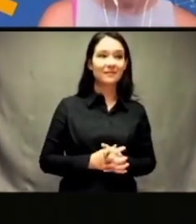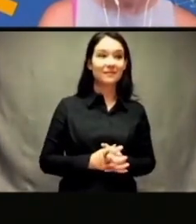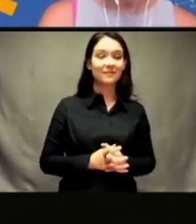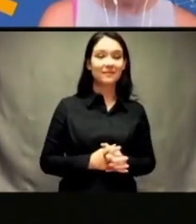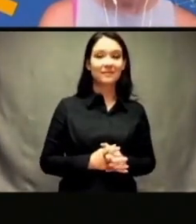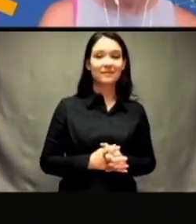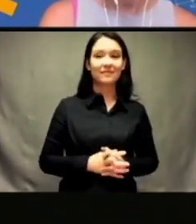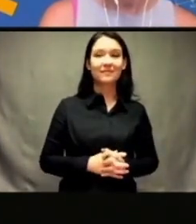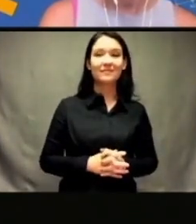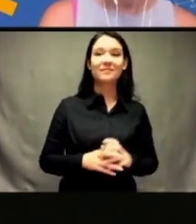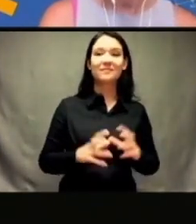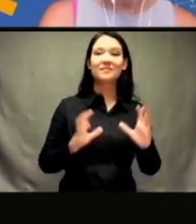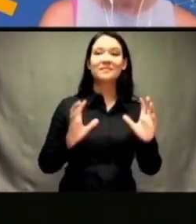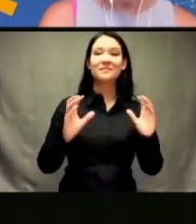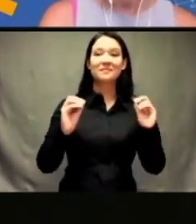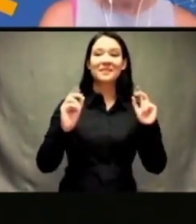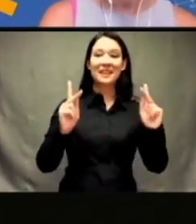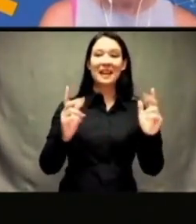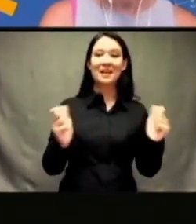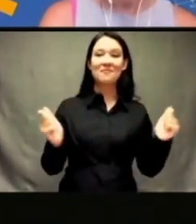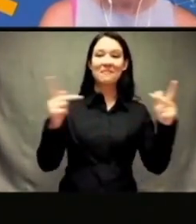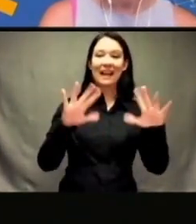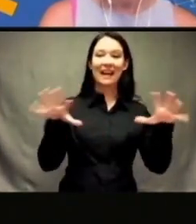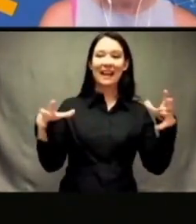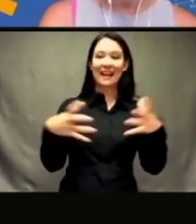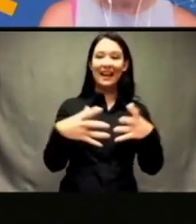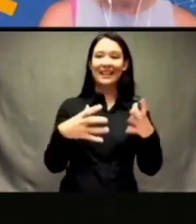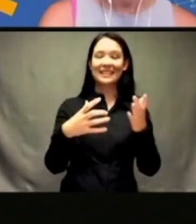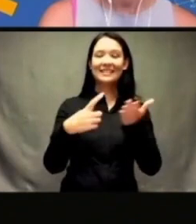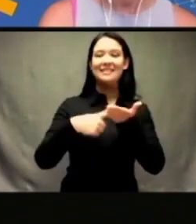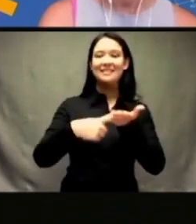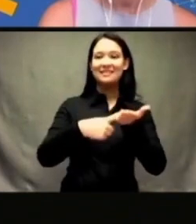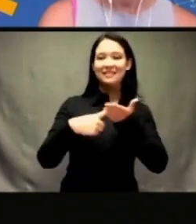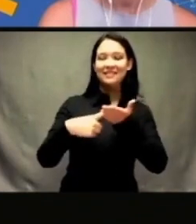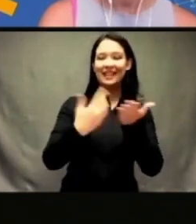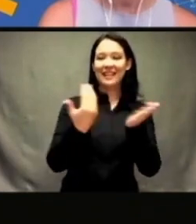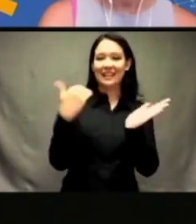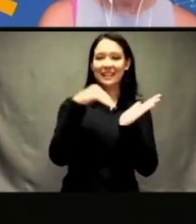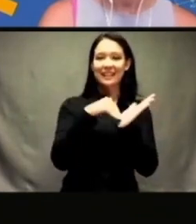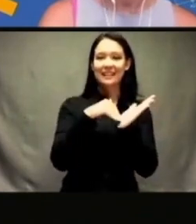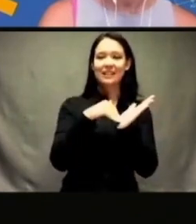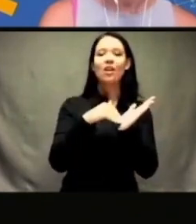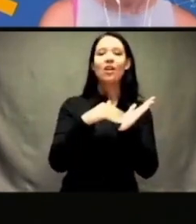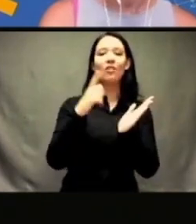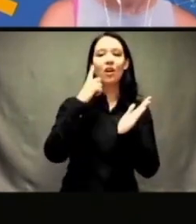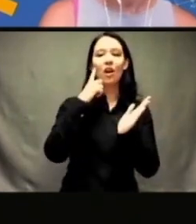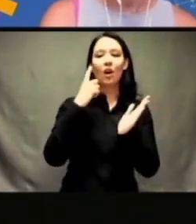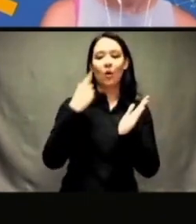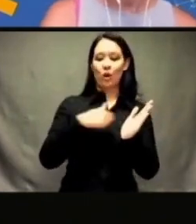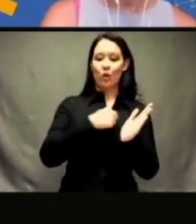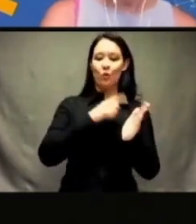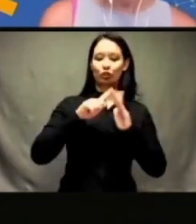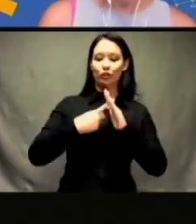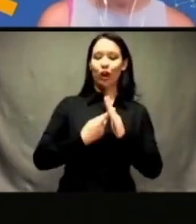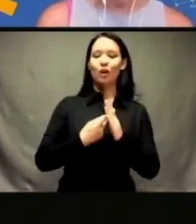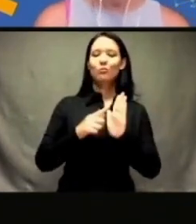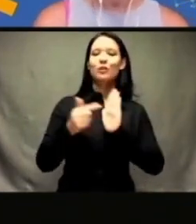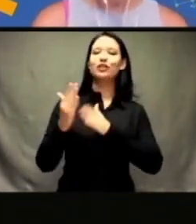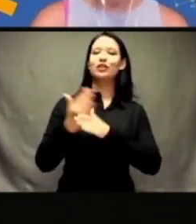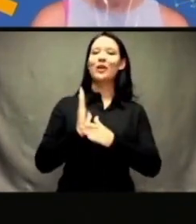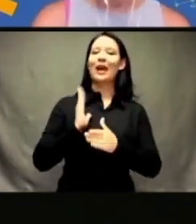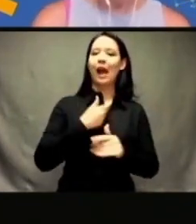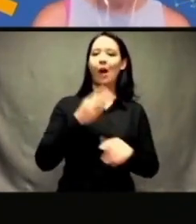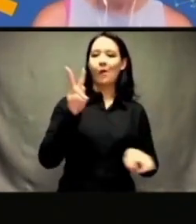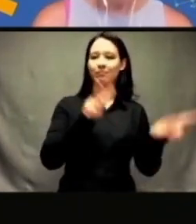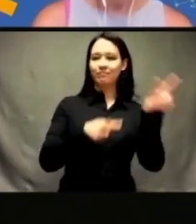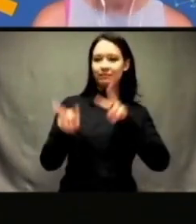Okay, so we'll get back together. And we thought we'd kick off by sharing some of our observations of